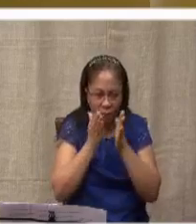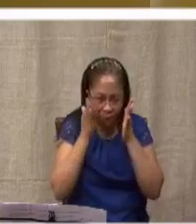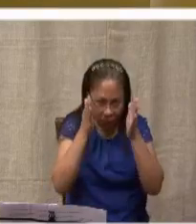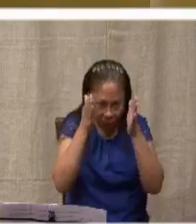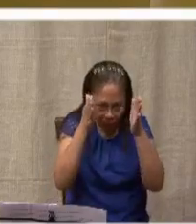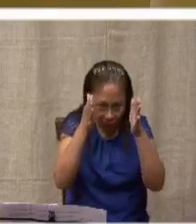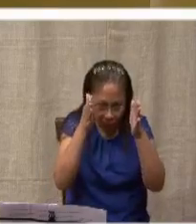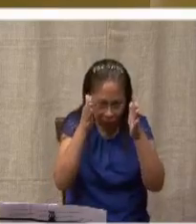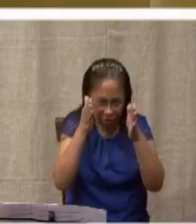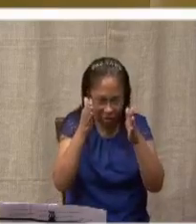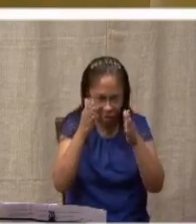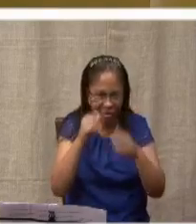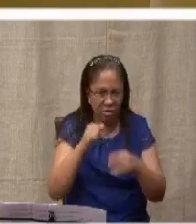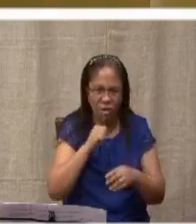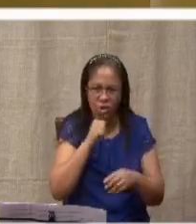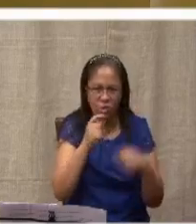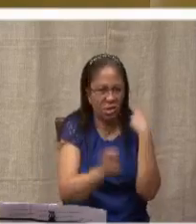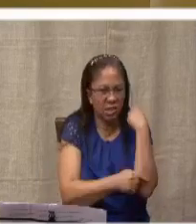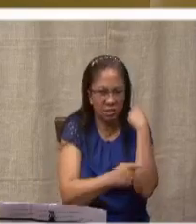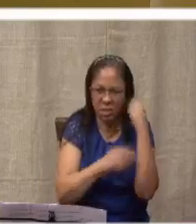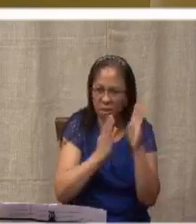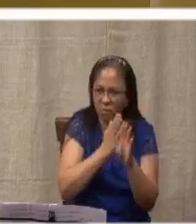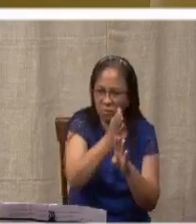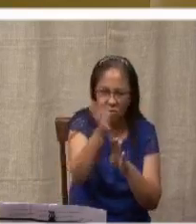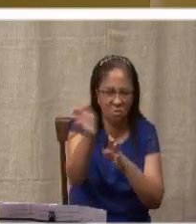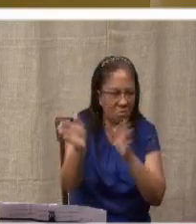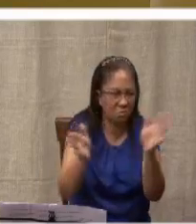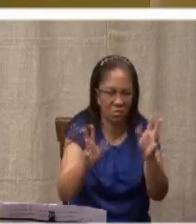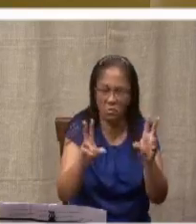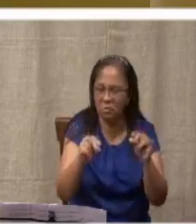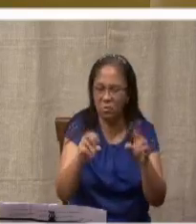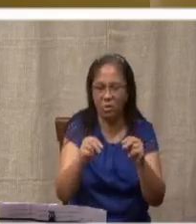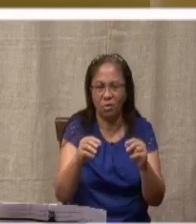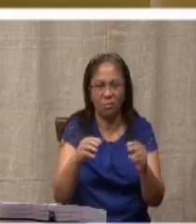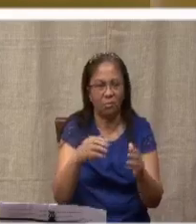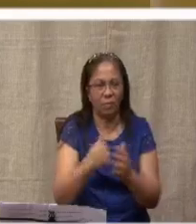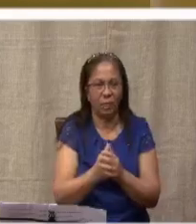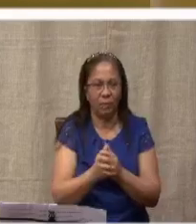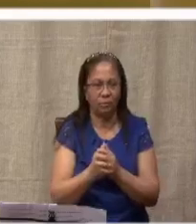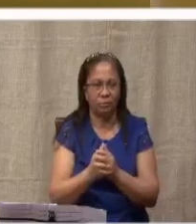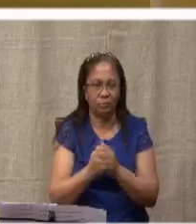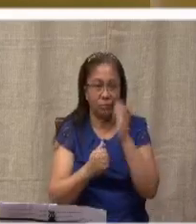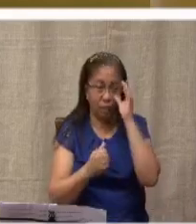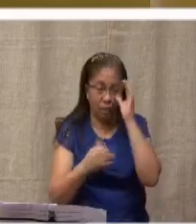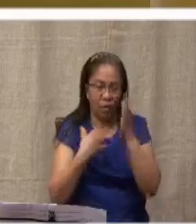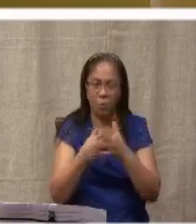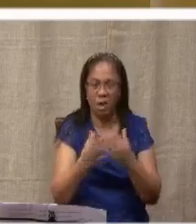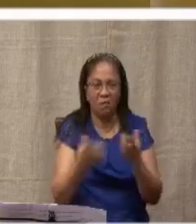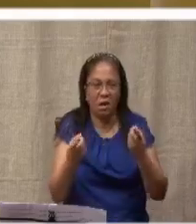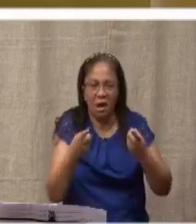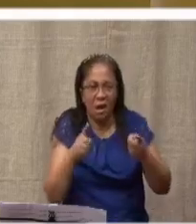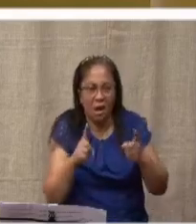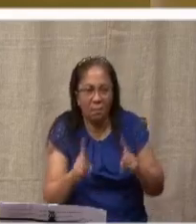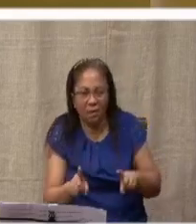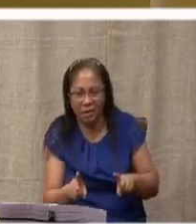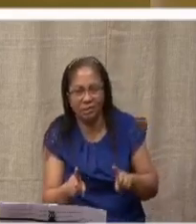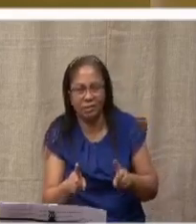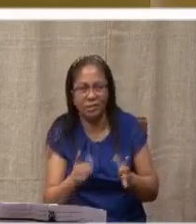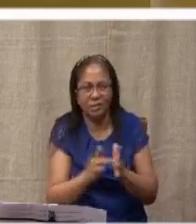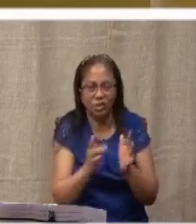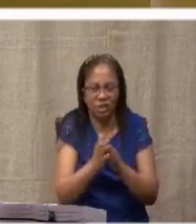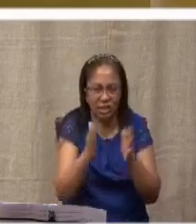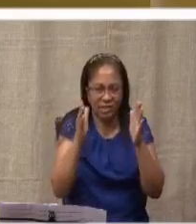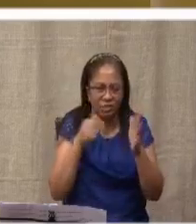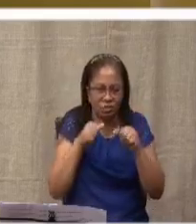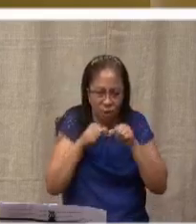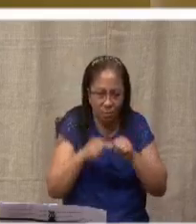matter what the distraction was success and failure did not deter him whatever whatever happened he stayed